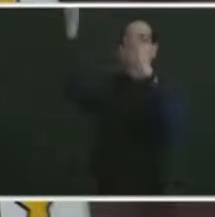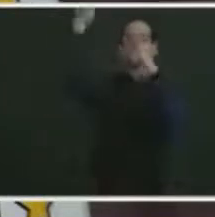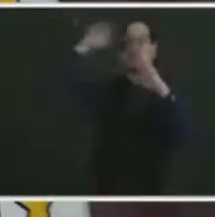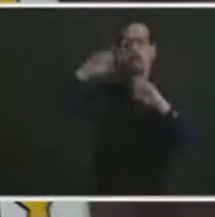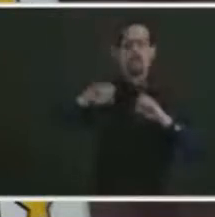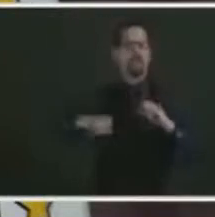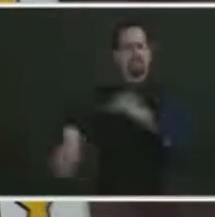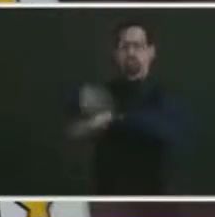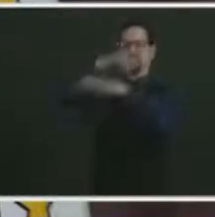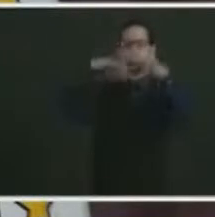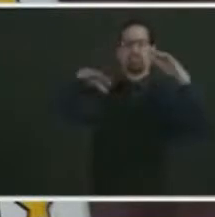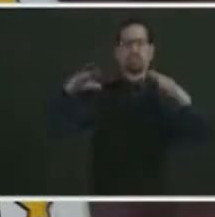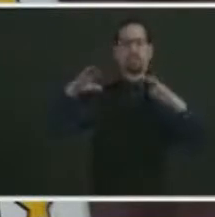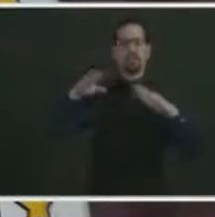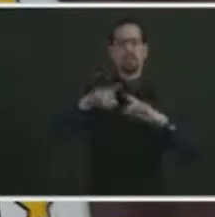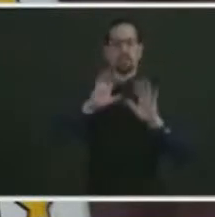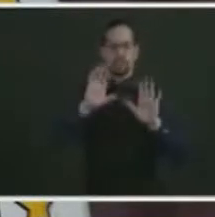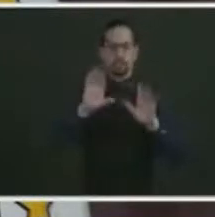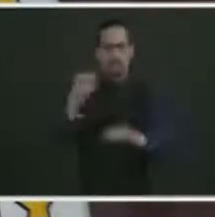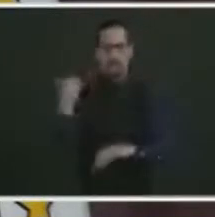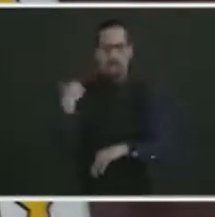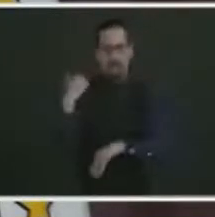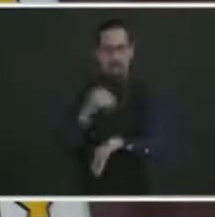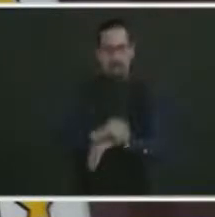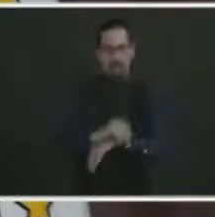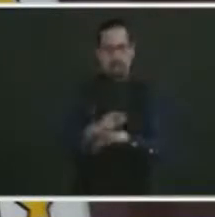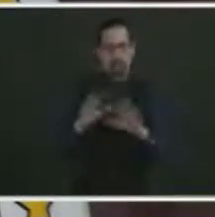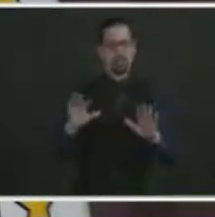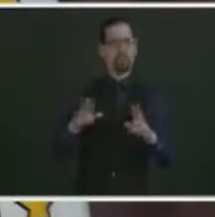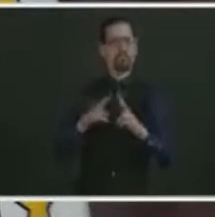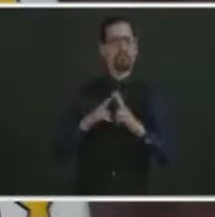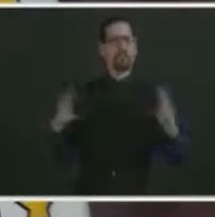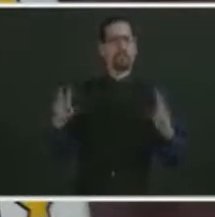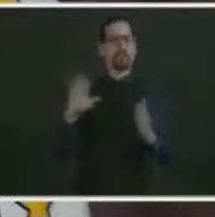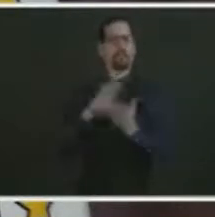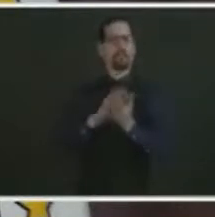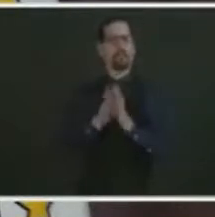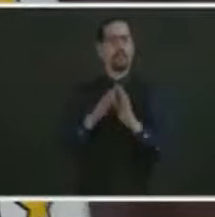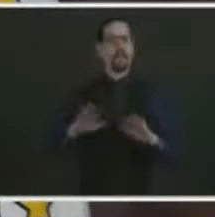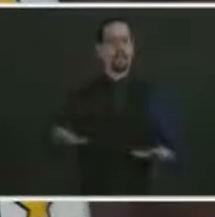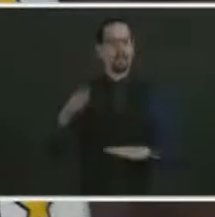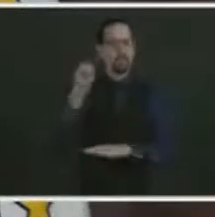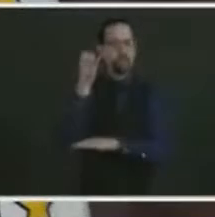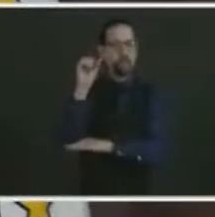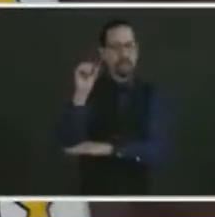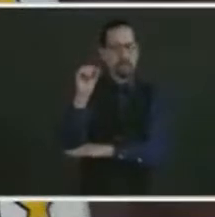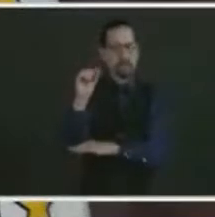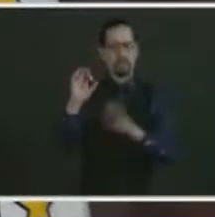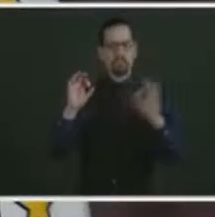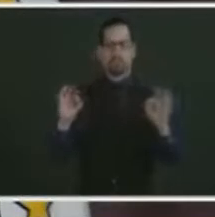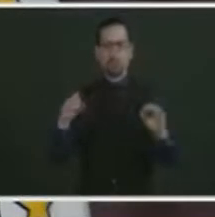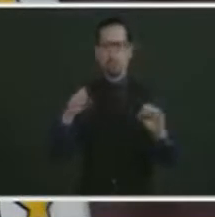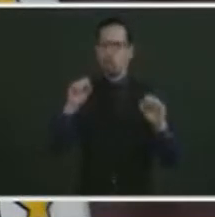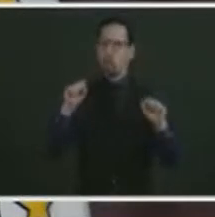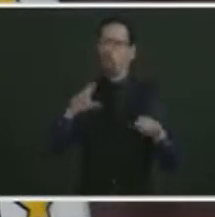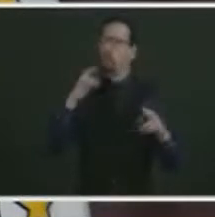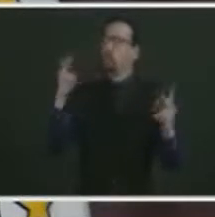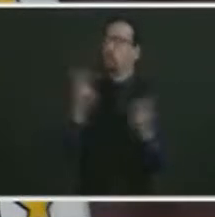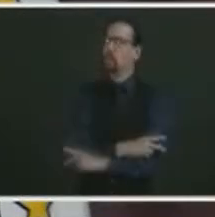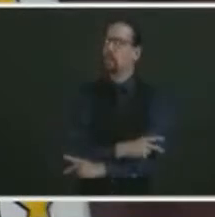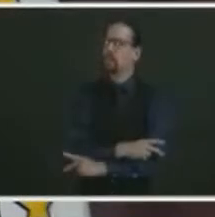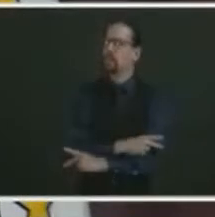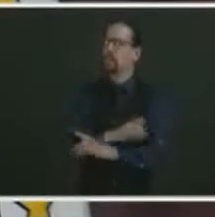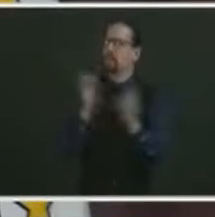Last night was a very peaceful night here in the state of Rhode Island. It could have been much, much